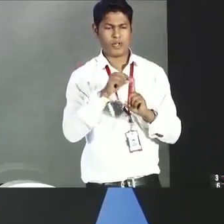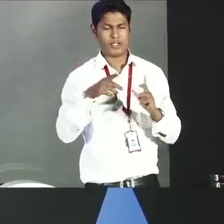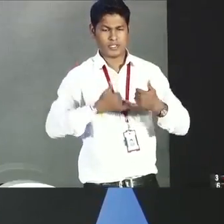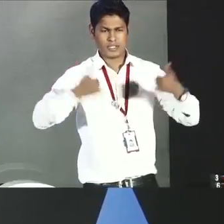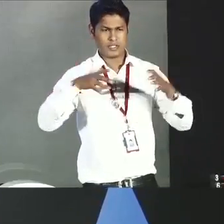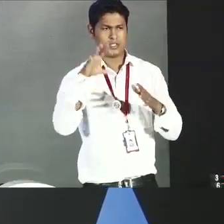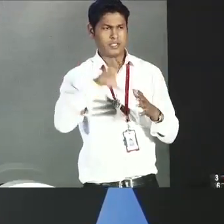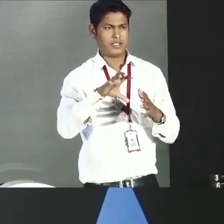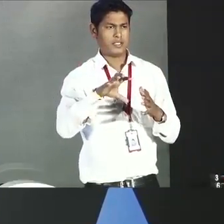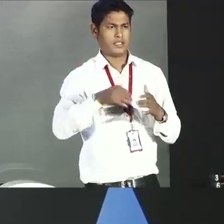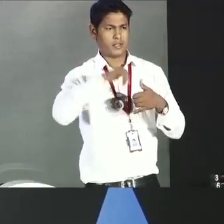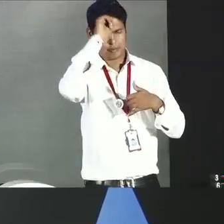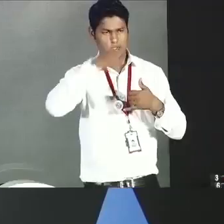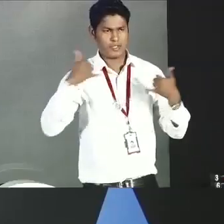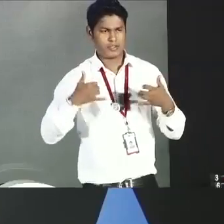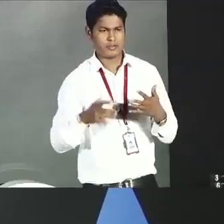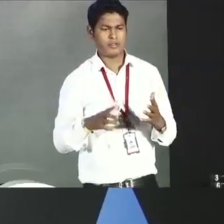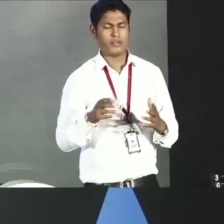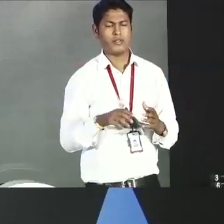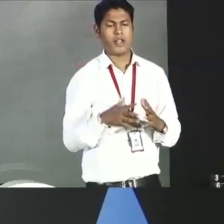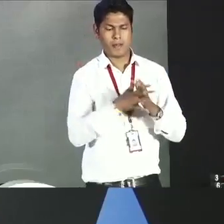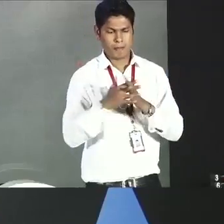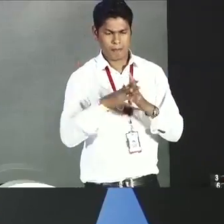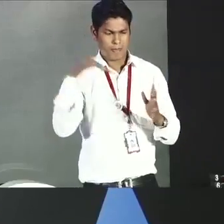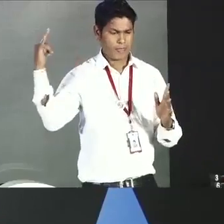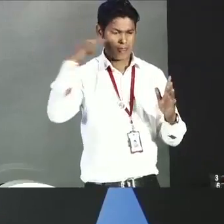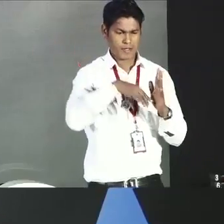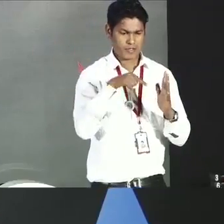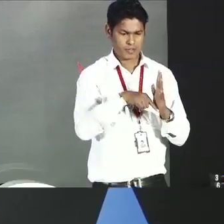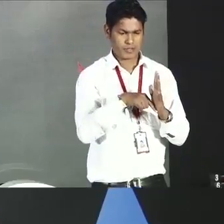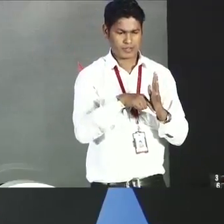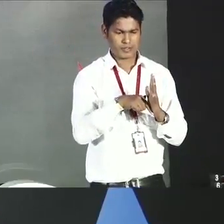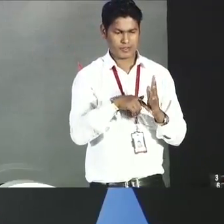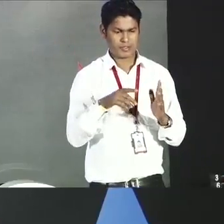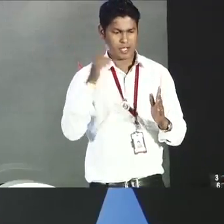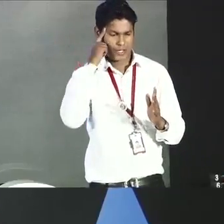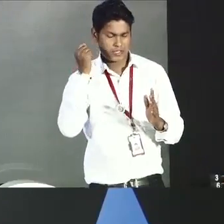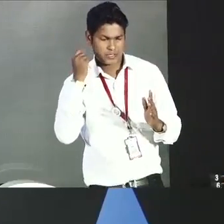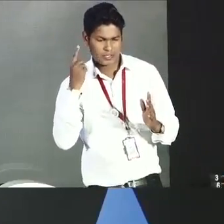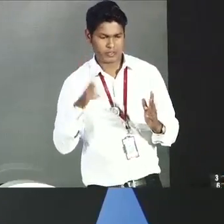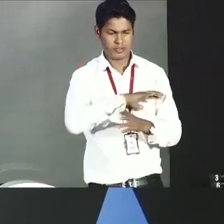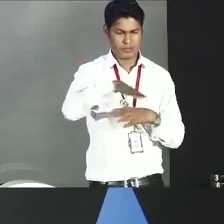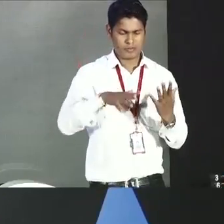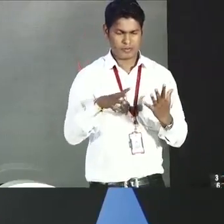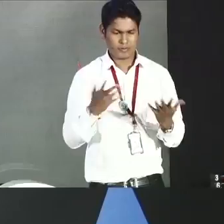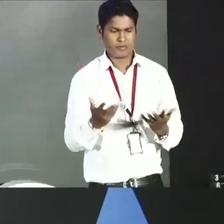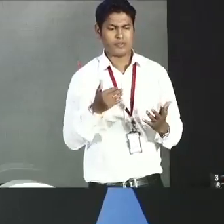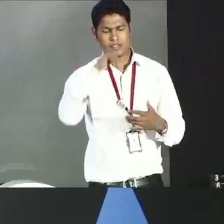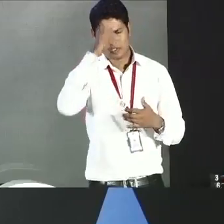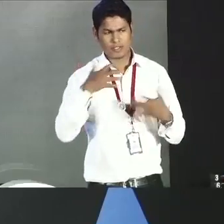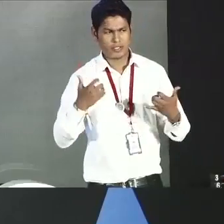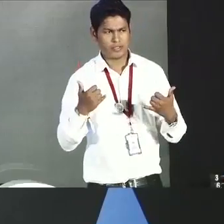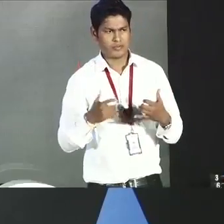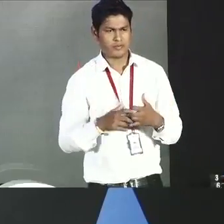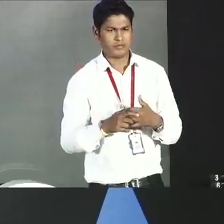when people like me come from the United States or come from Europe, it's a little staggering to understand just the immensity that is India. And